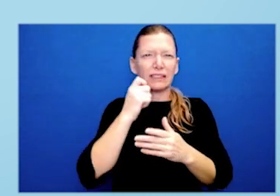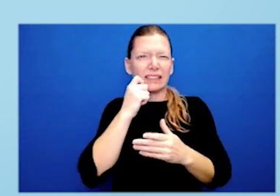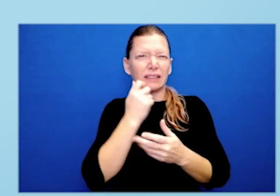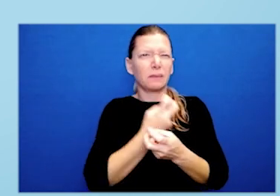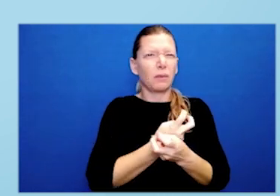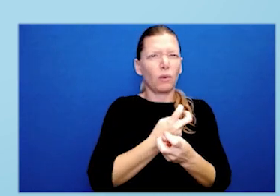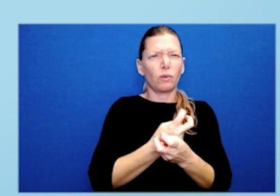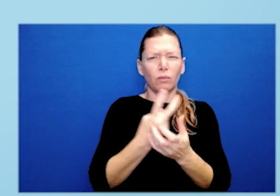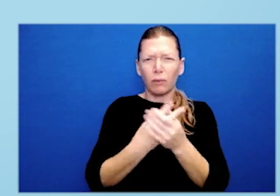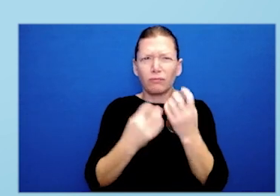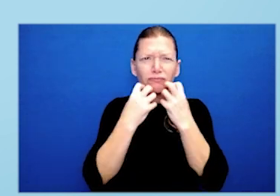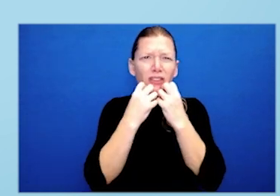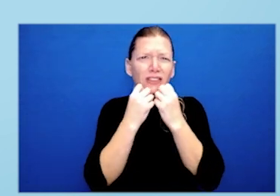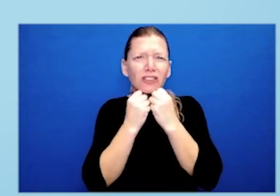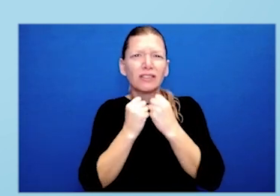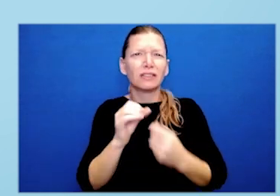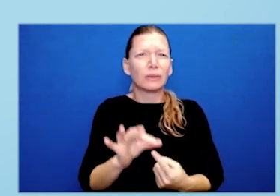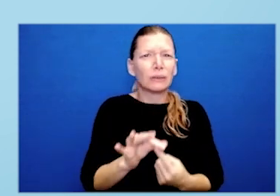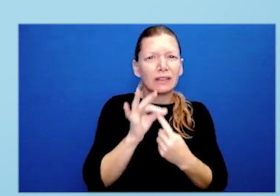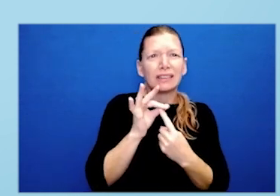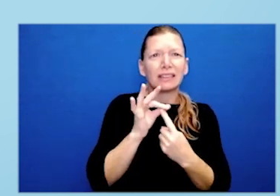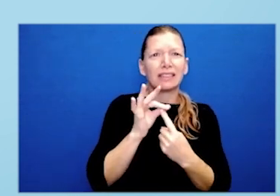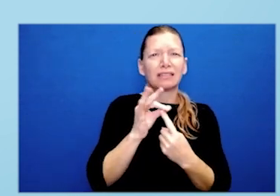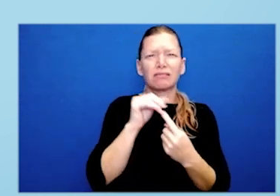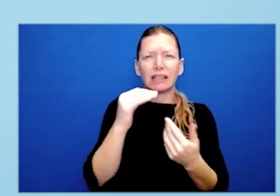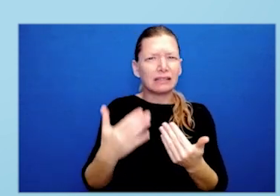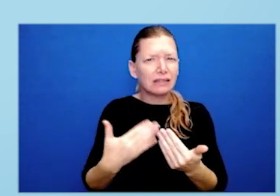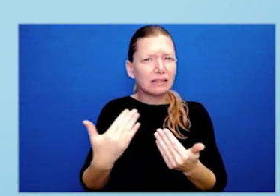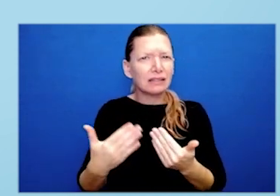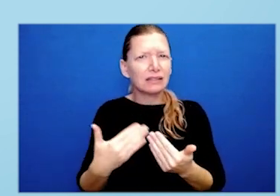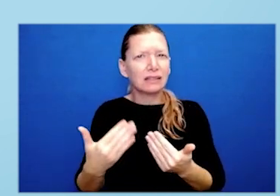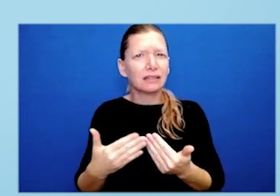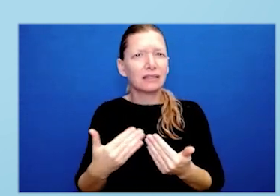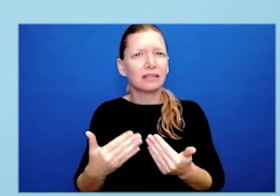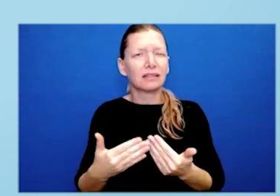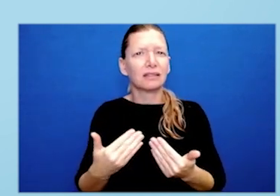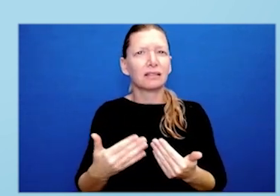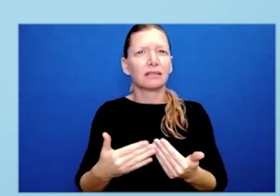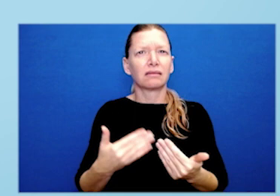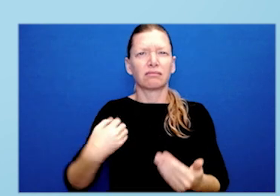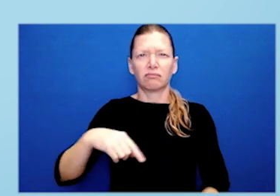and bone. Both precious, unique, not easy.